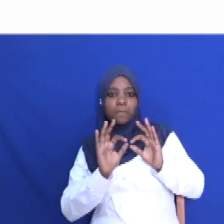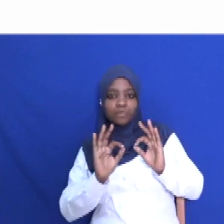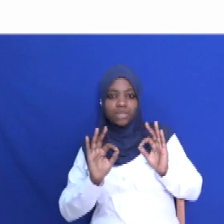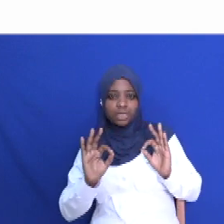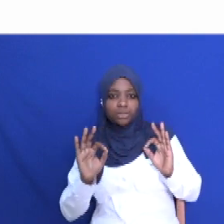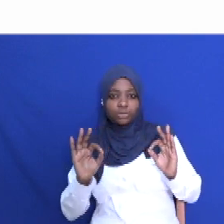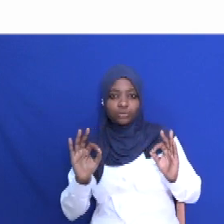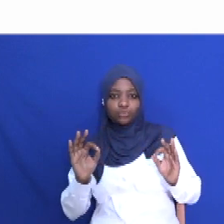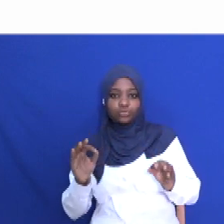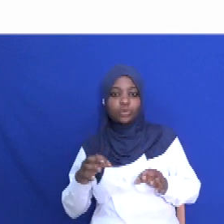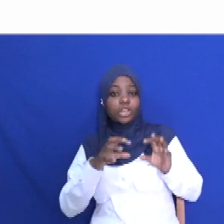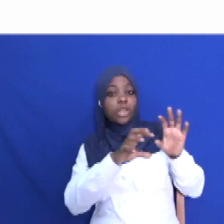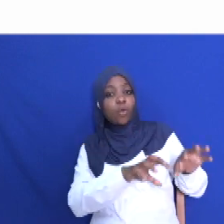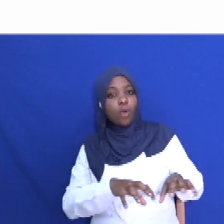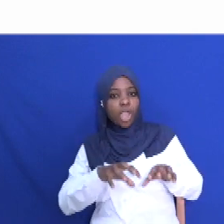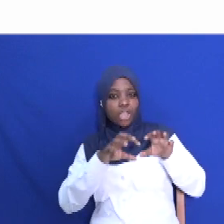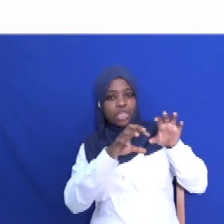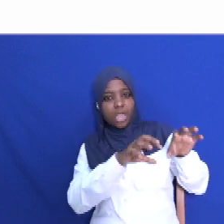I think